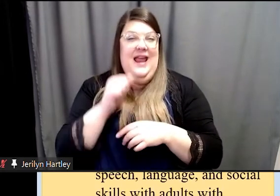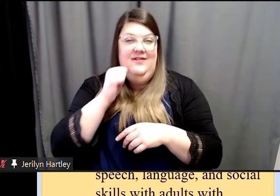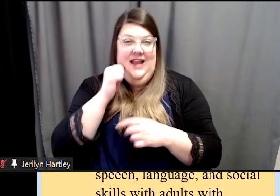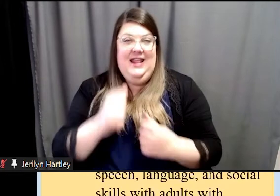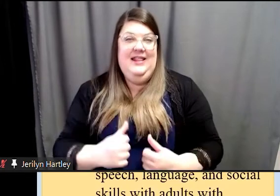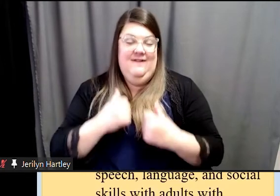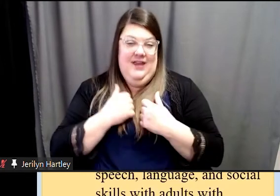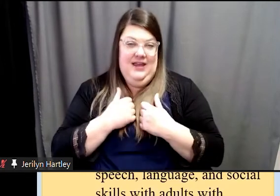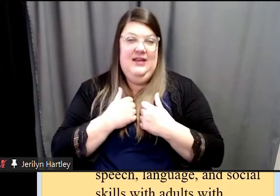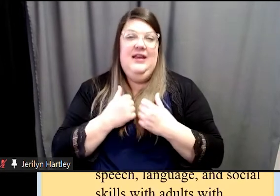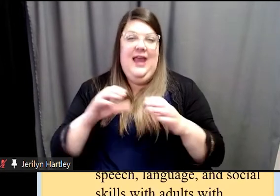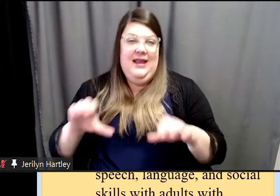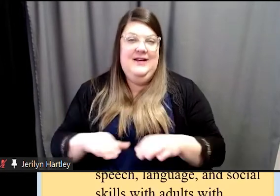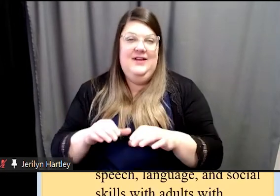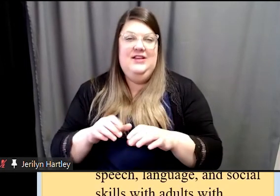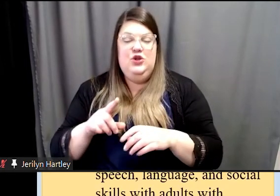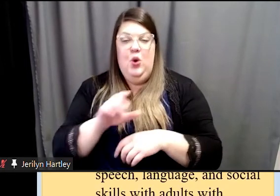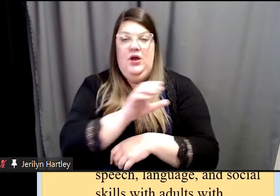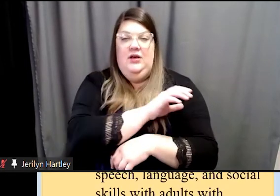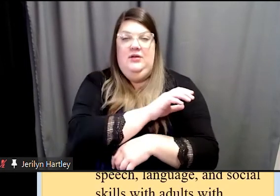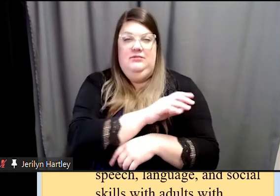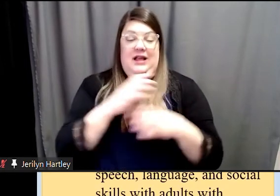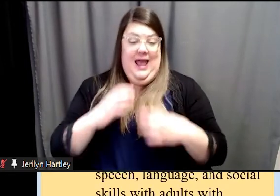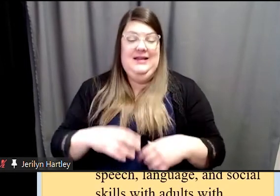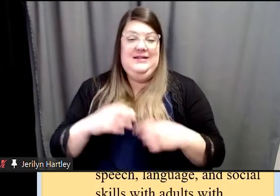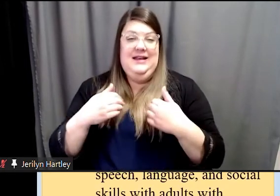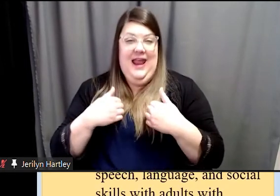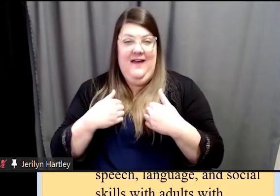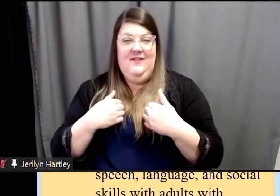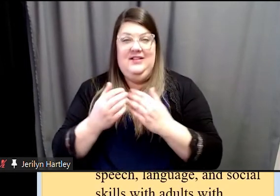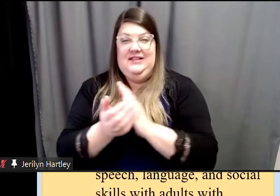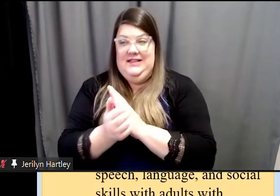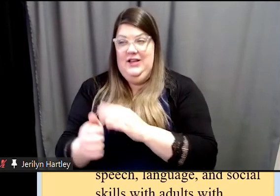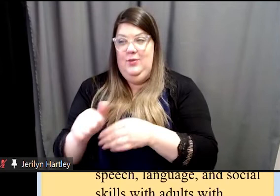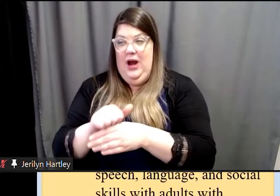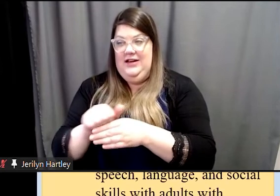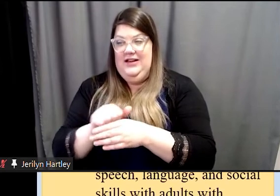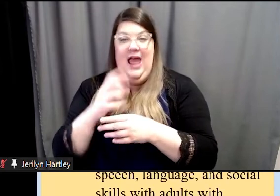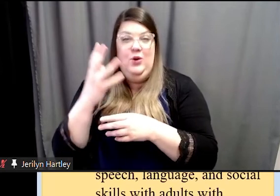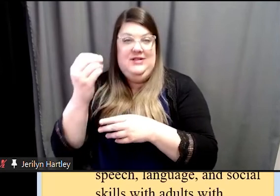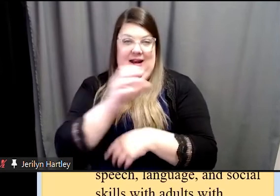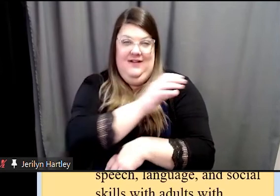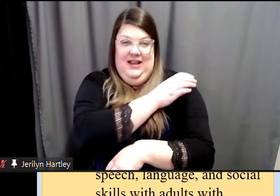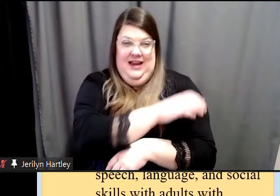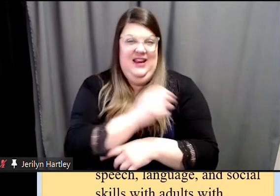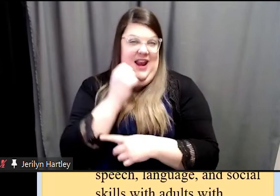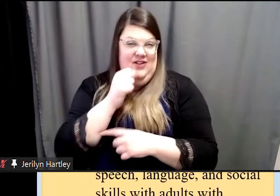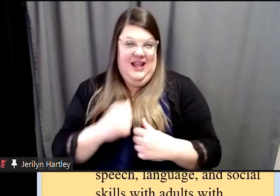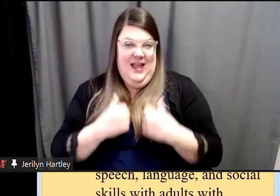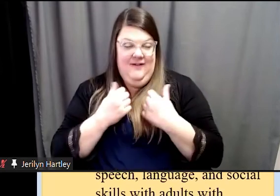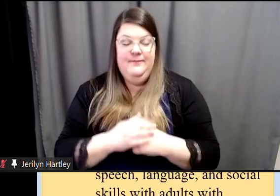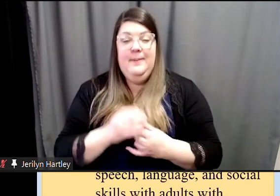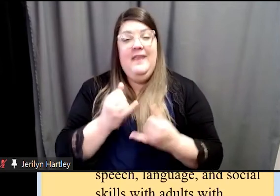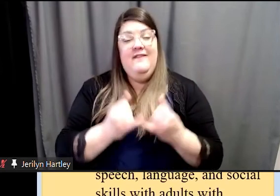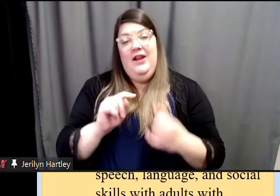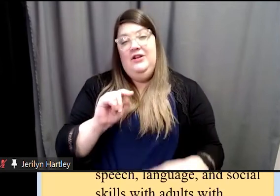that clients can implement such skills outside of the clinic and just in daily life. And then a final tip